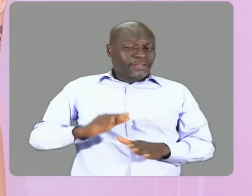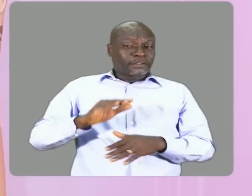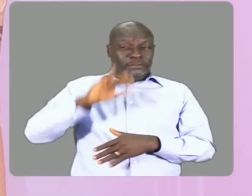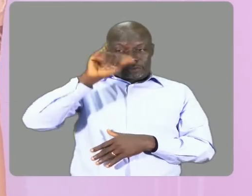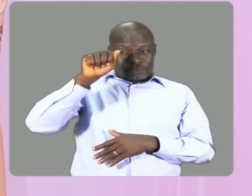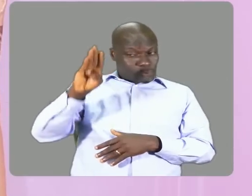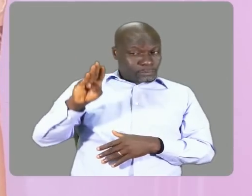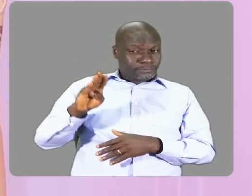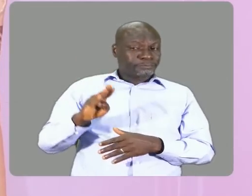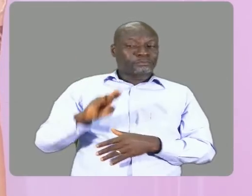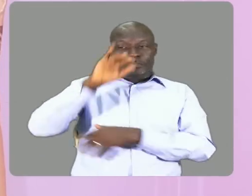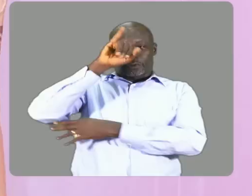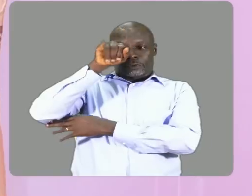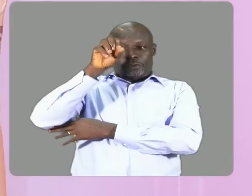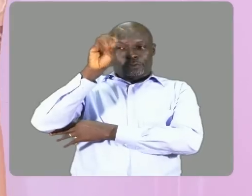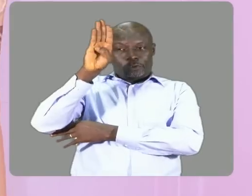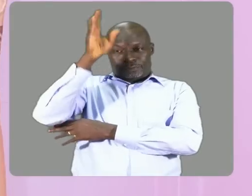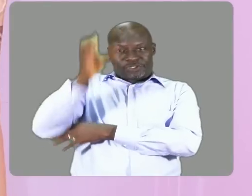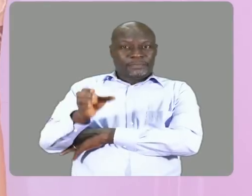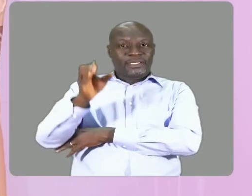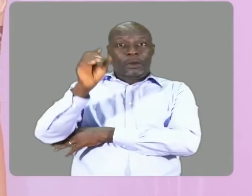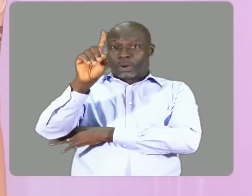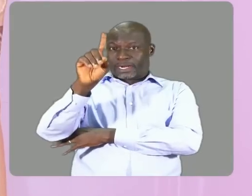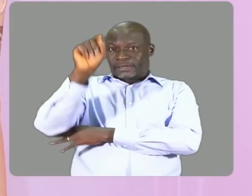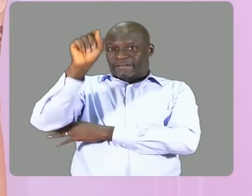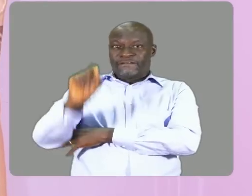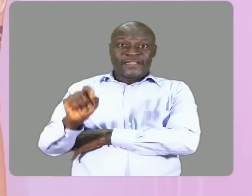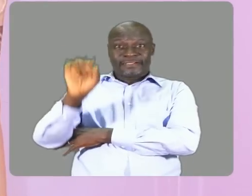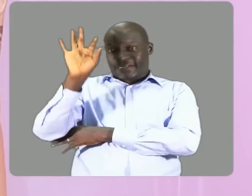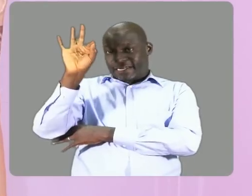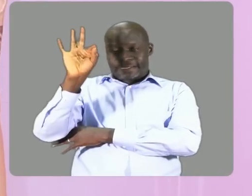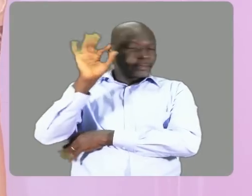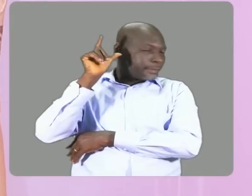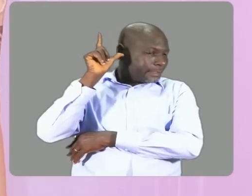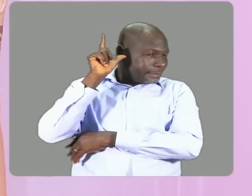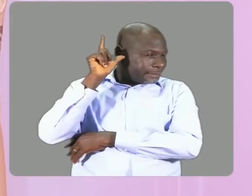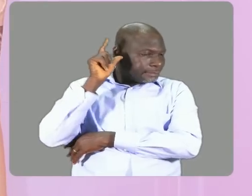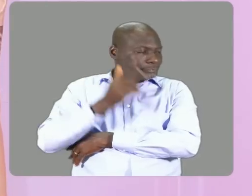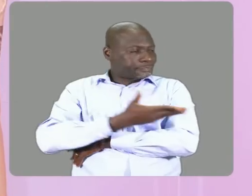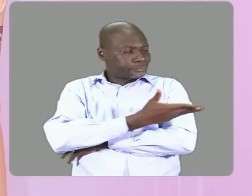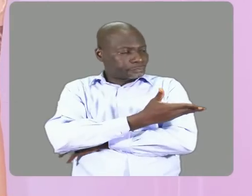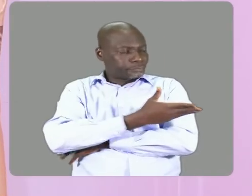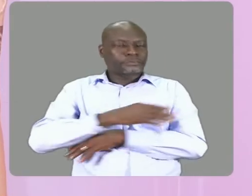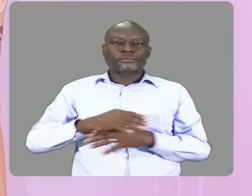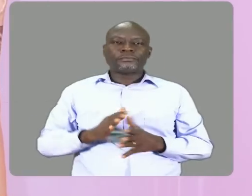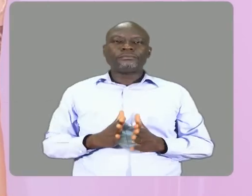1 verse 9 tie asamoa Satan oka kire